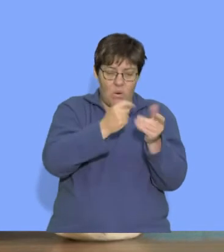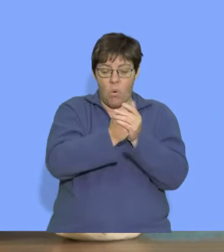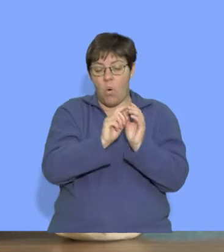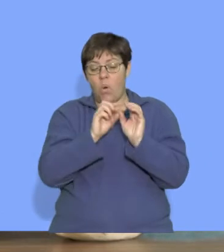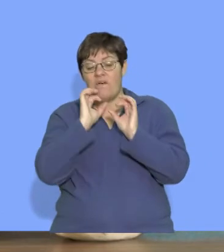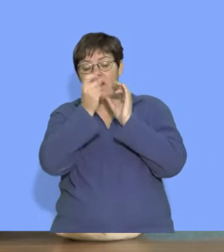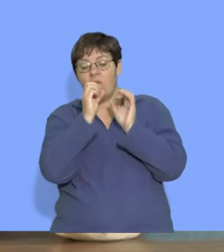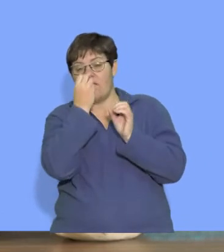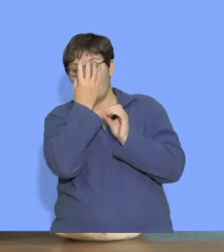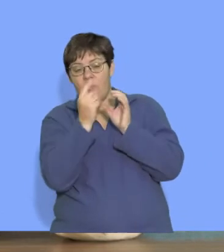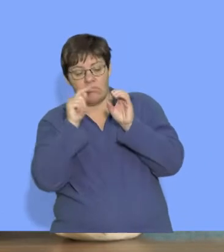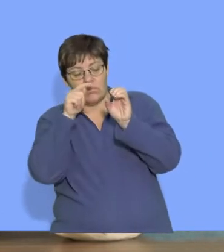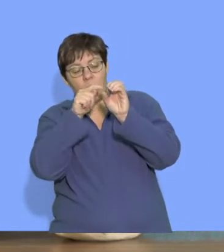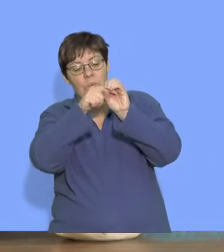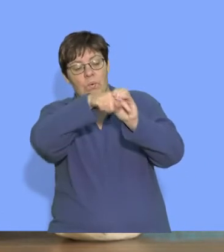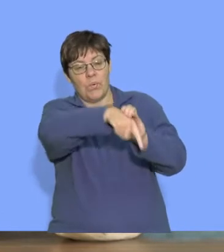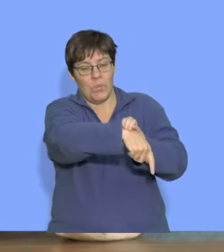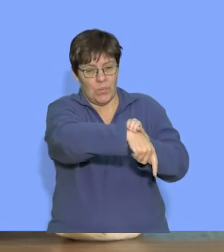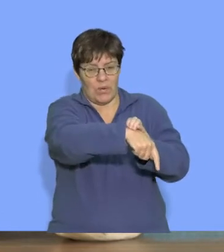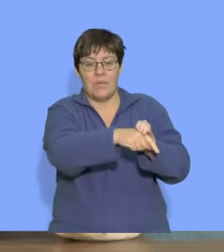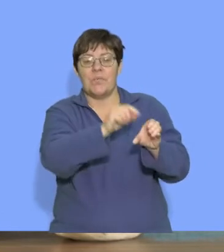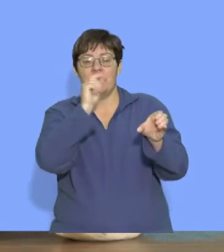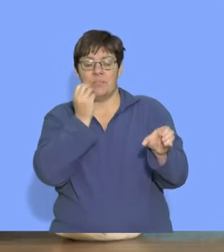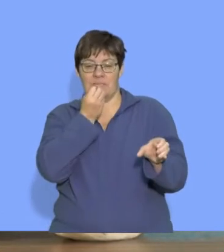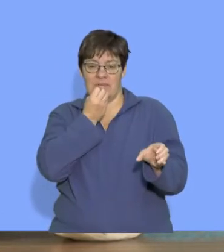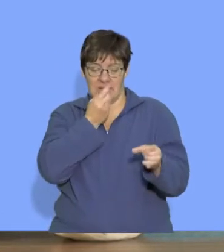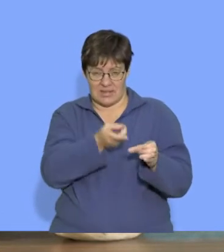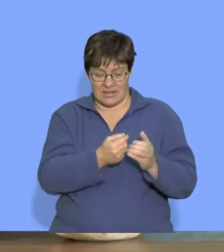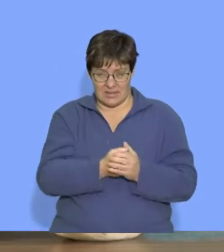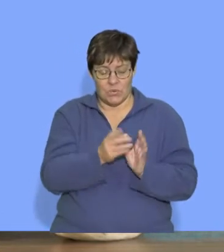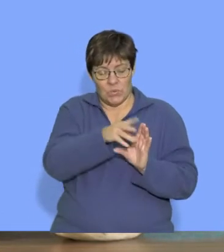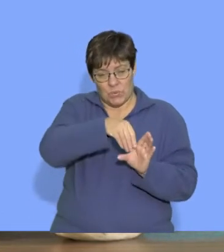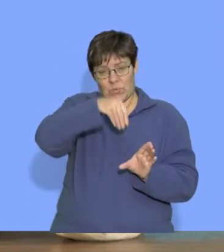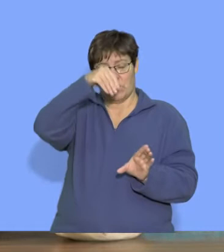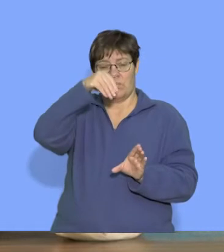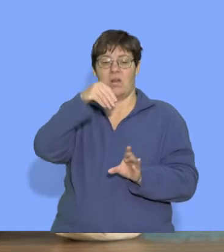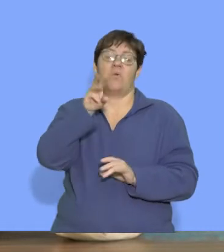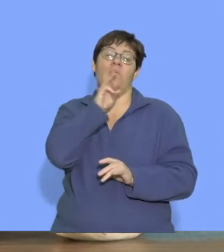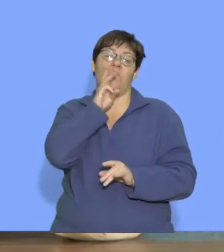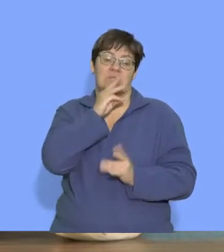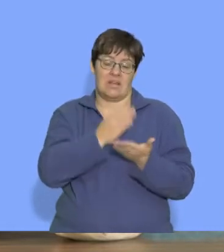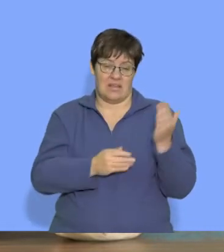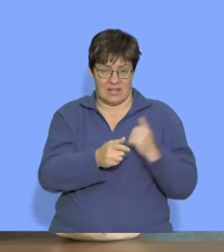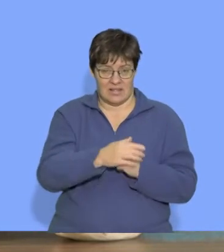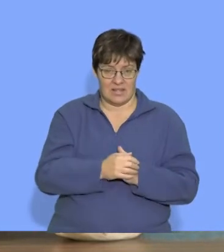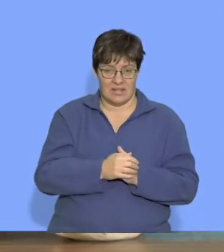skin or into a part of a flower, for this example, and it's able to suck up the liquid parts. And so their mode